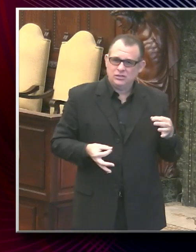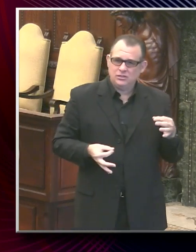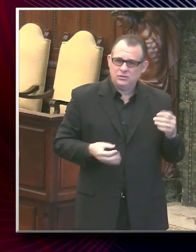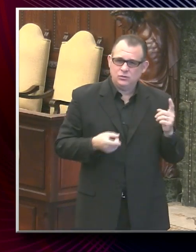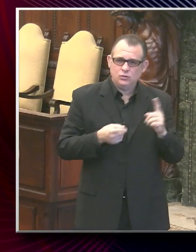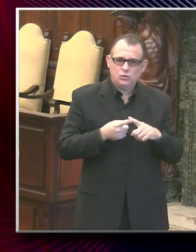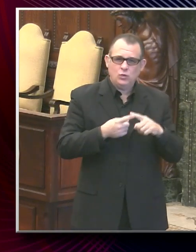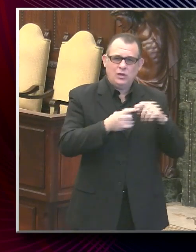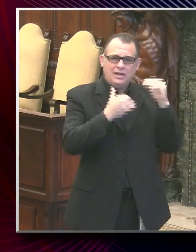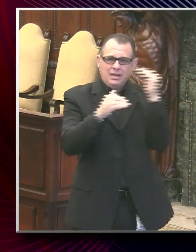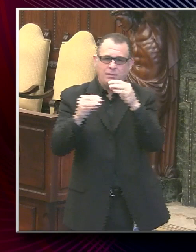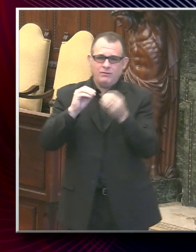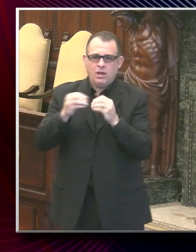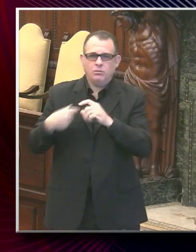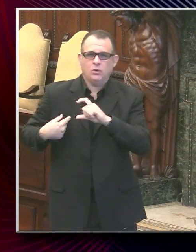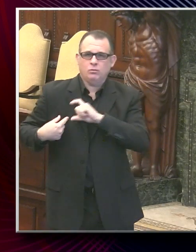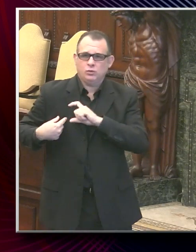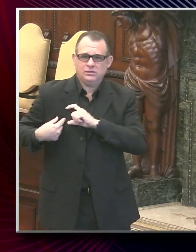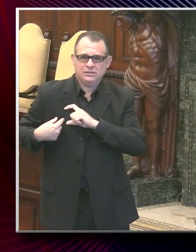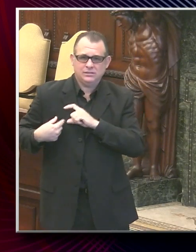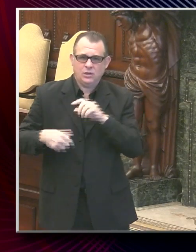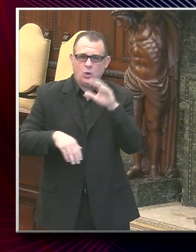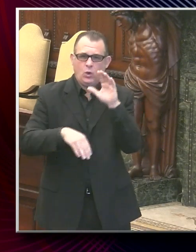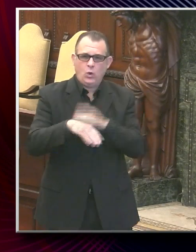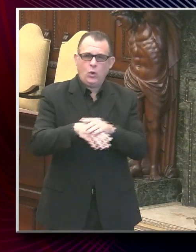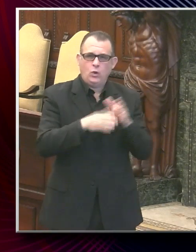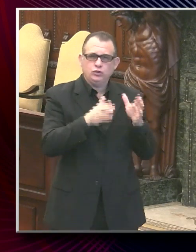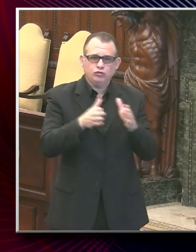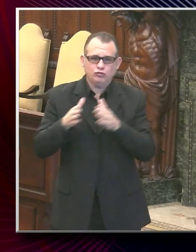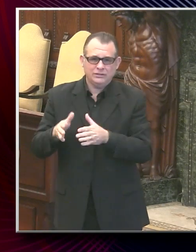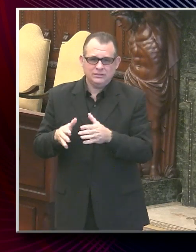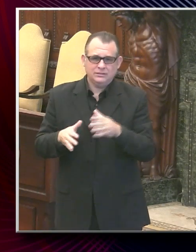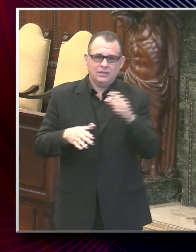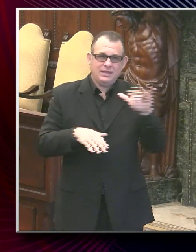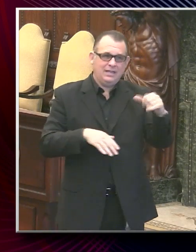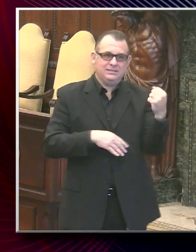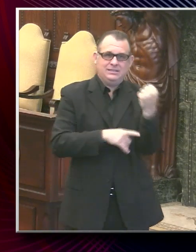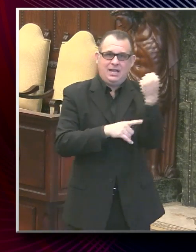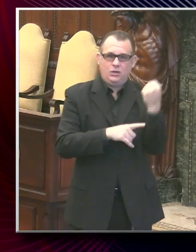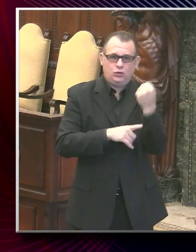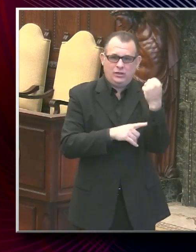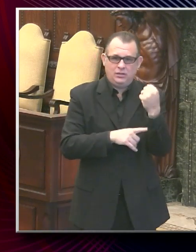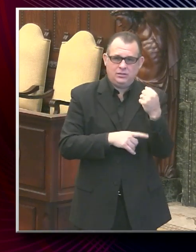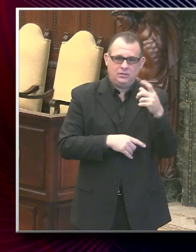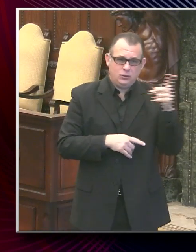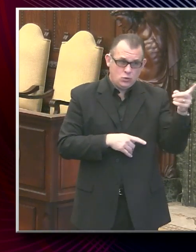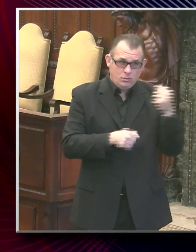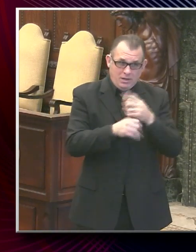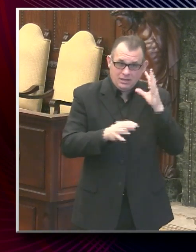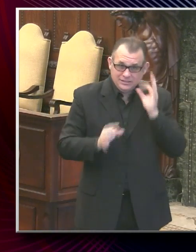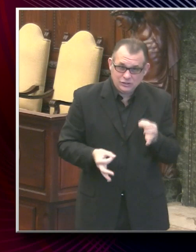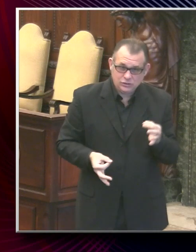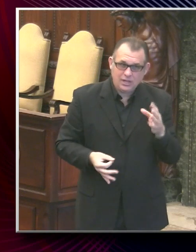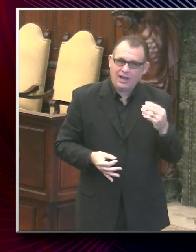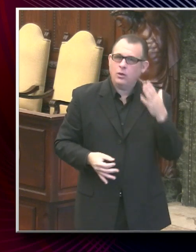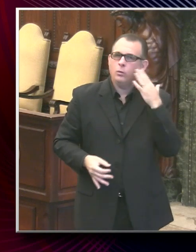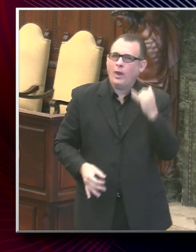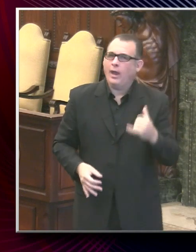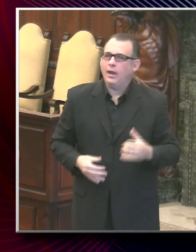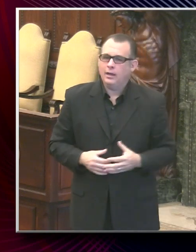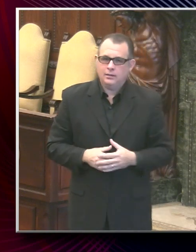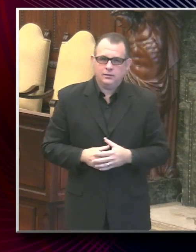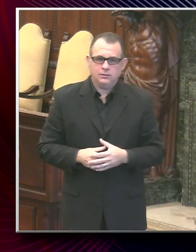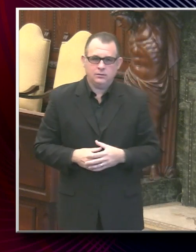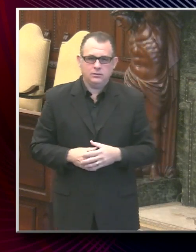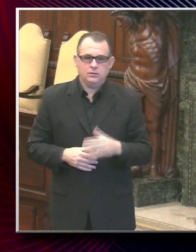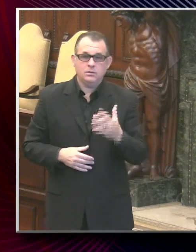the number of police officers on the street that Saturday. Did you make that decision, and why? There was no, to my knowledge, there was no